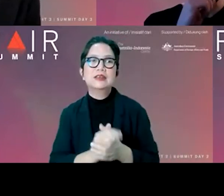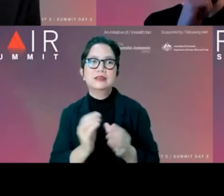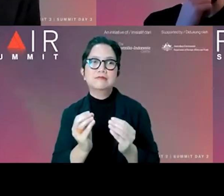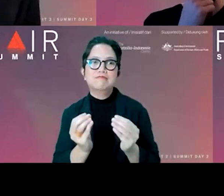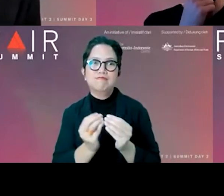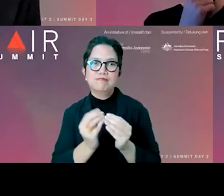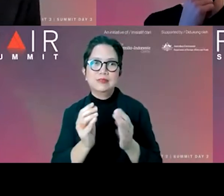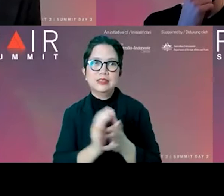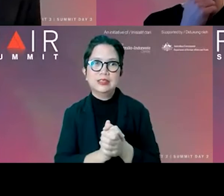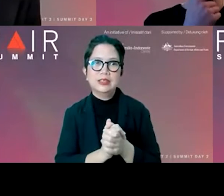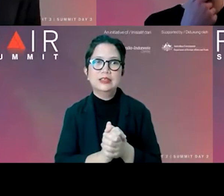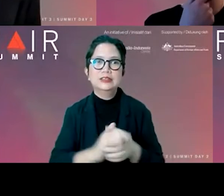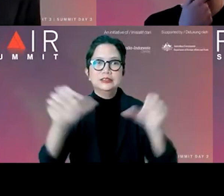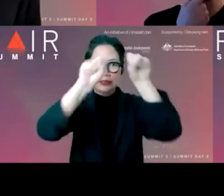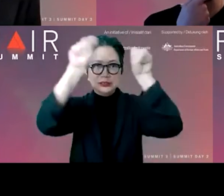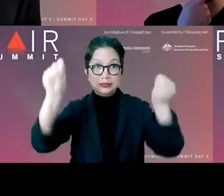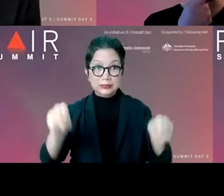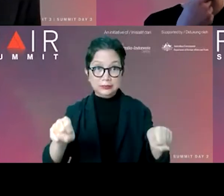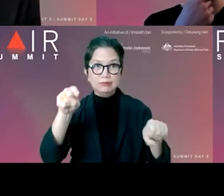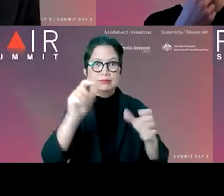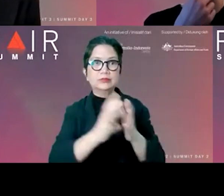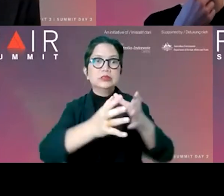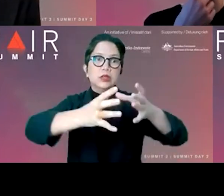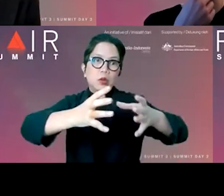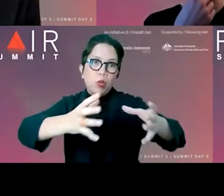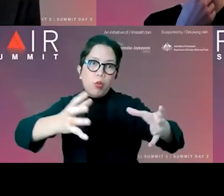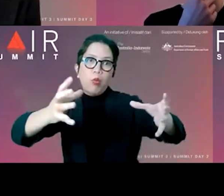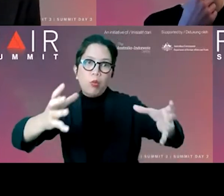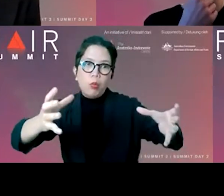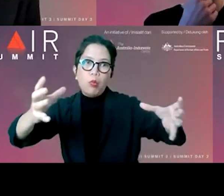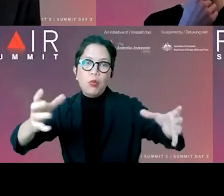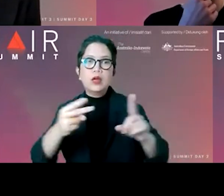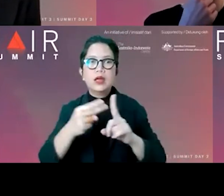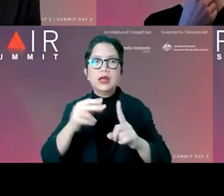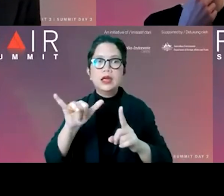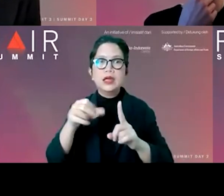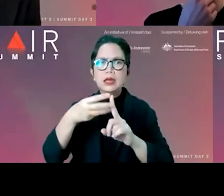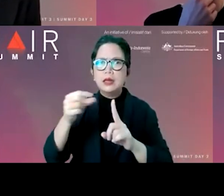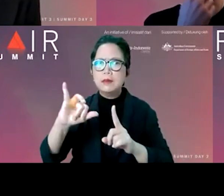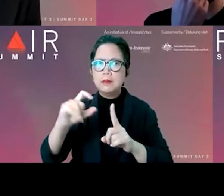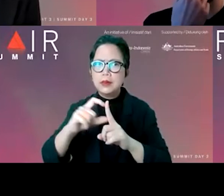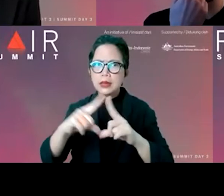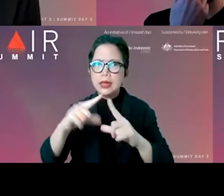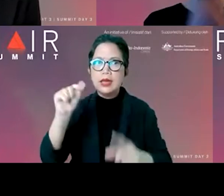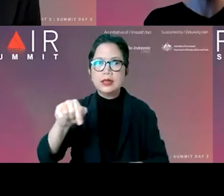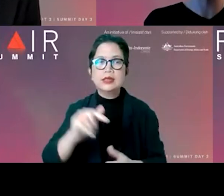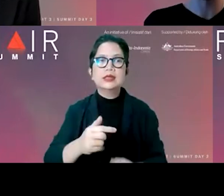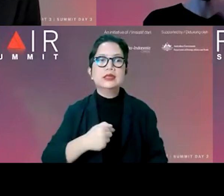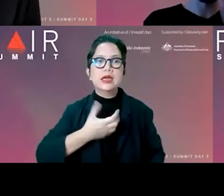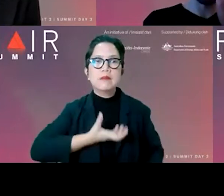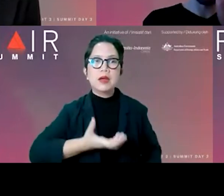developed this hybrid model. Before we go into it a little bit, I just want to understand